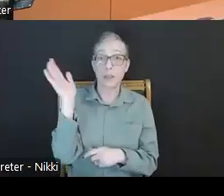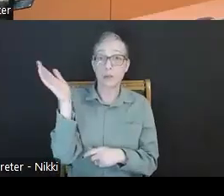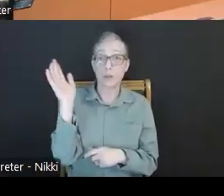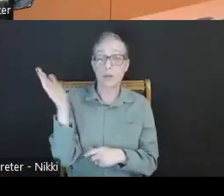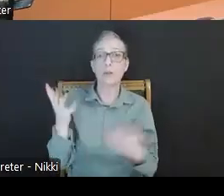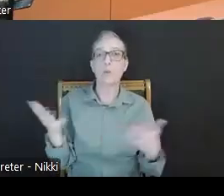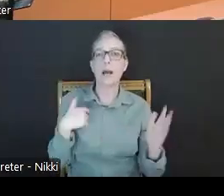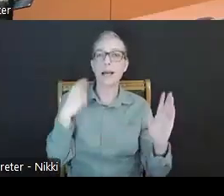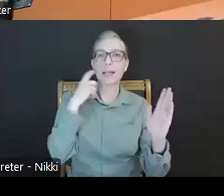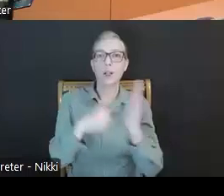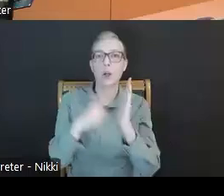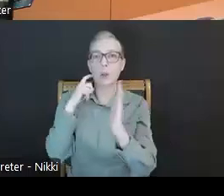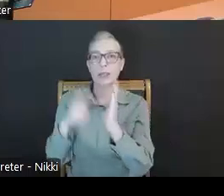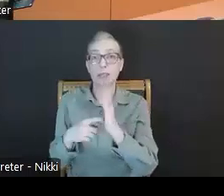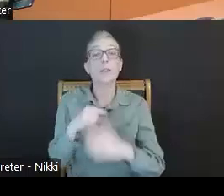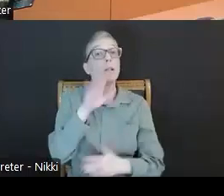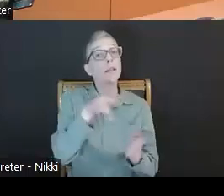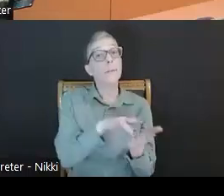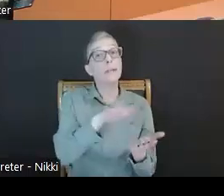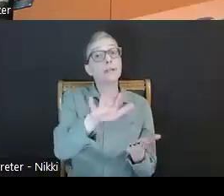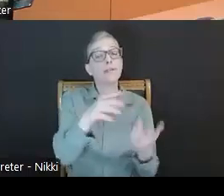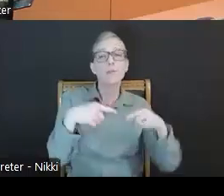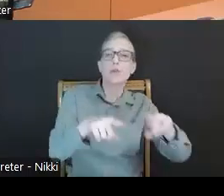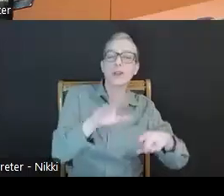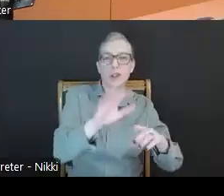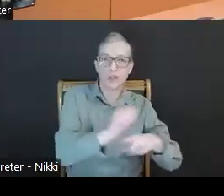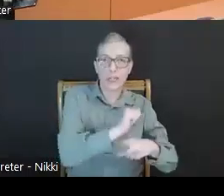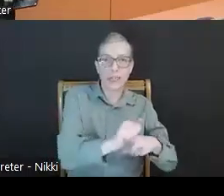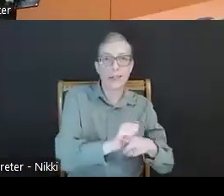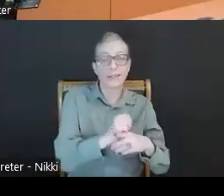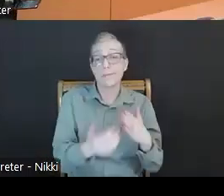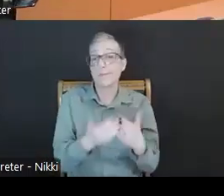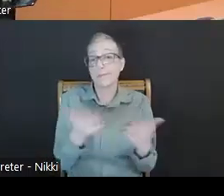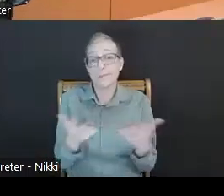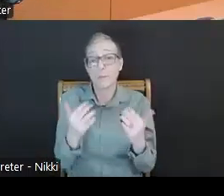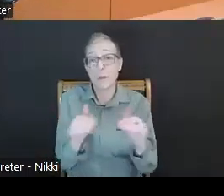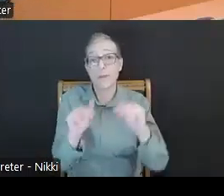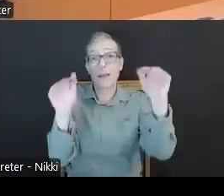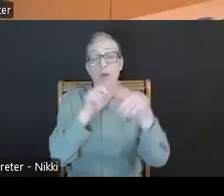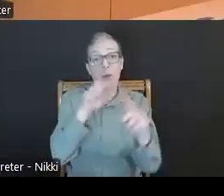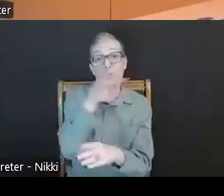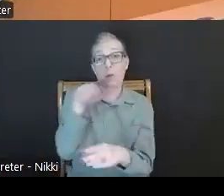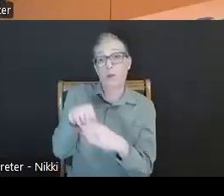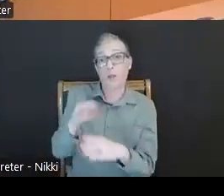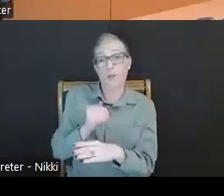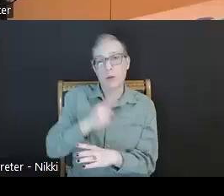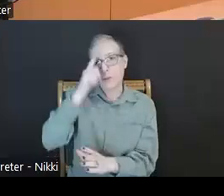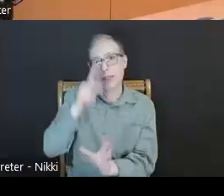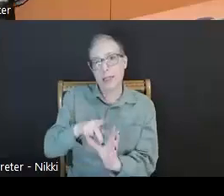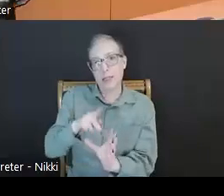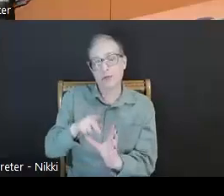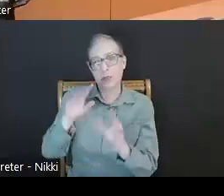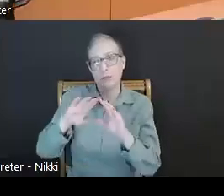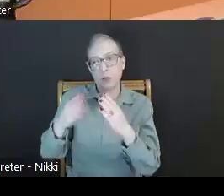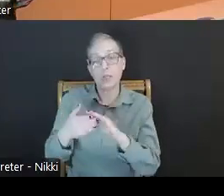training, whether it was as a resident or a medical student, but as a member of our psychiatry community, that you were able to both focus